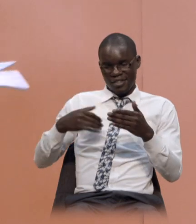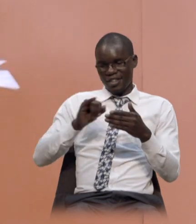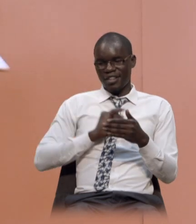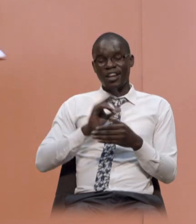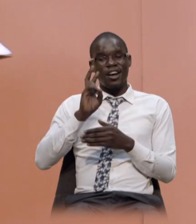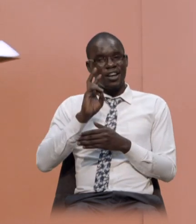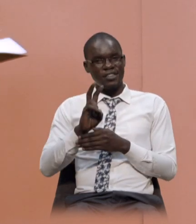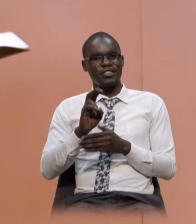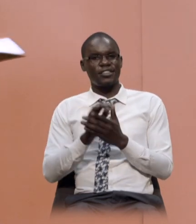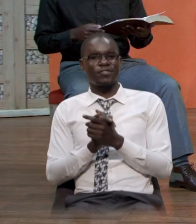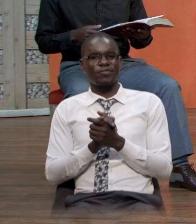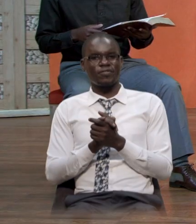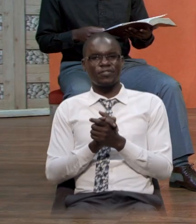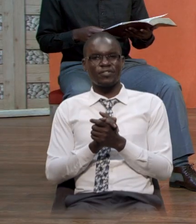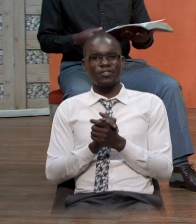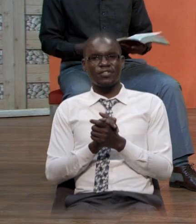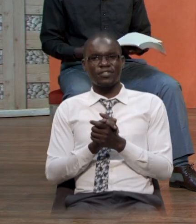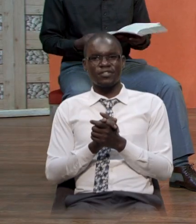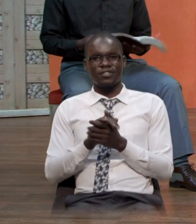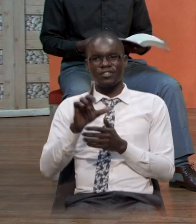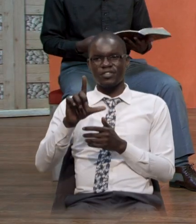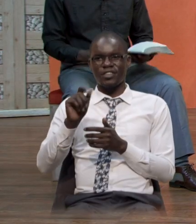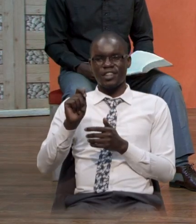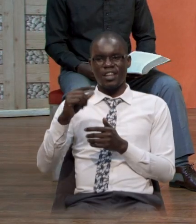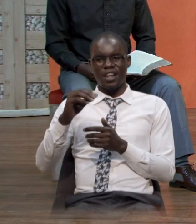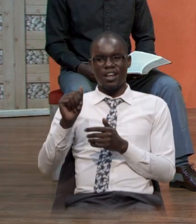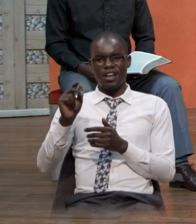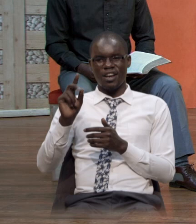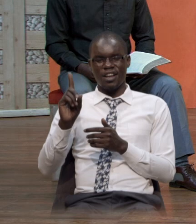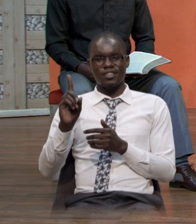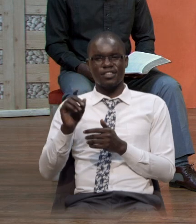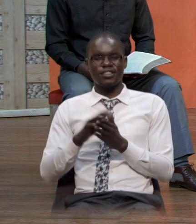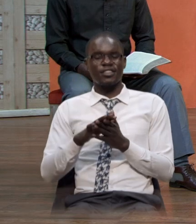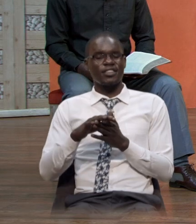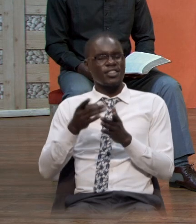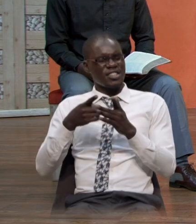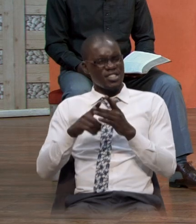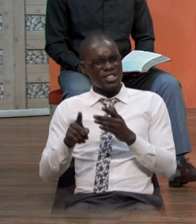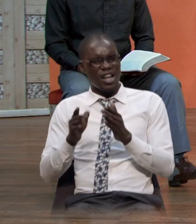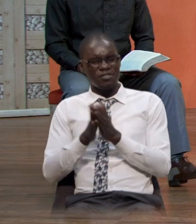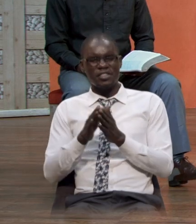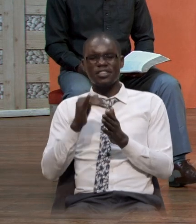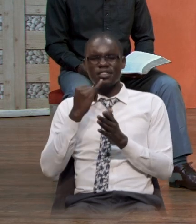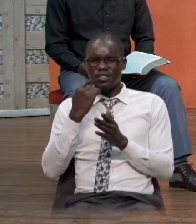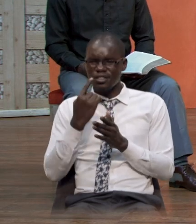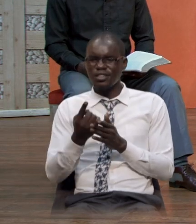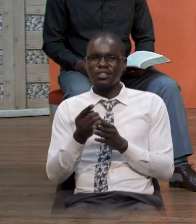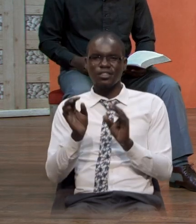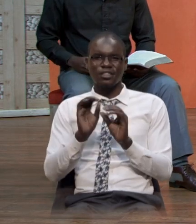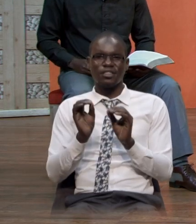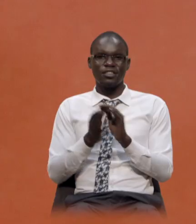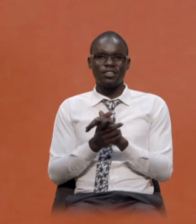see. Lagat, I will say this again. Do not start with "it says." Read the